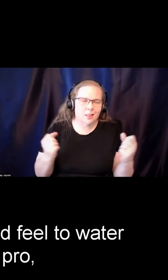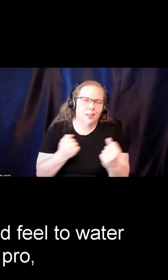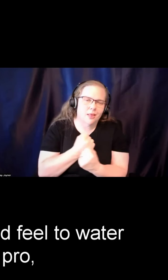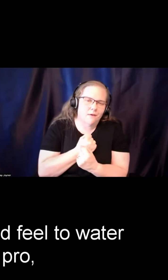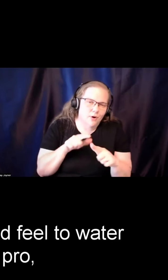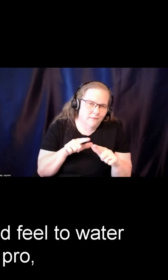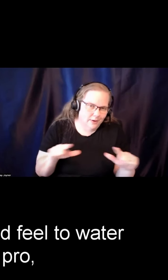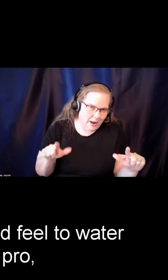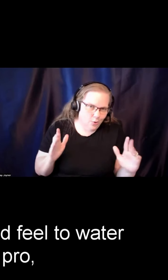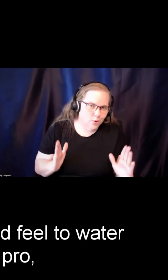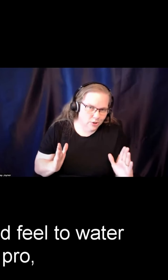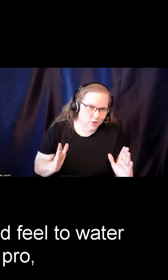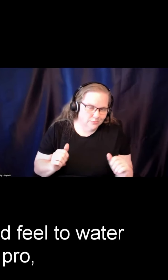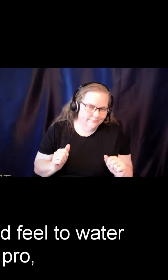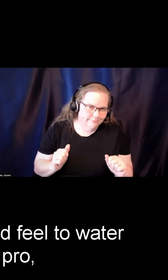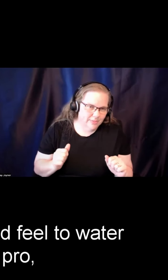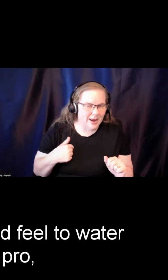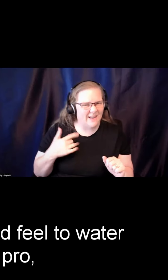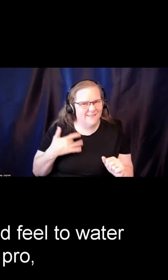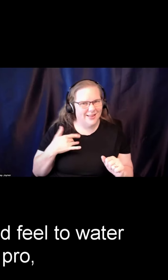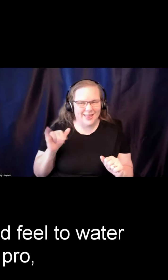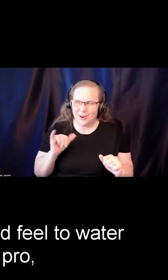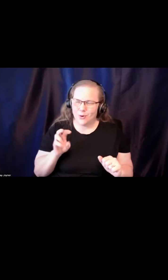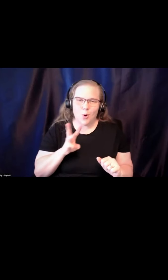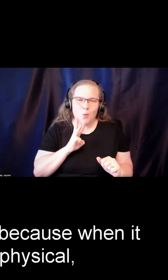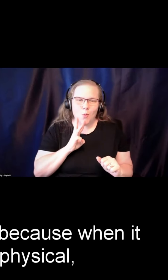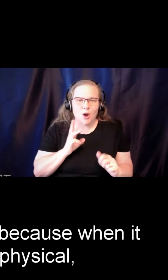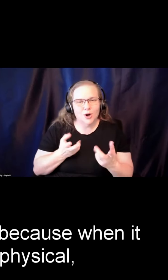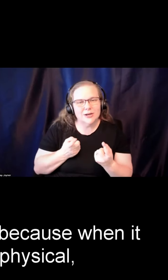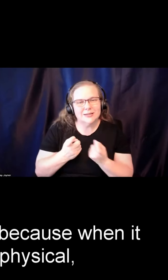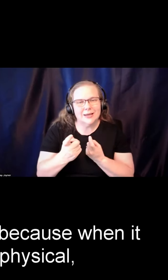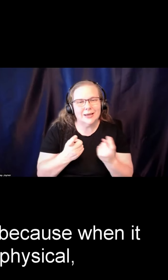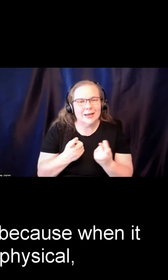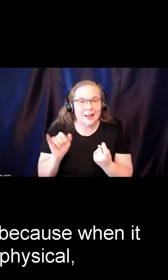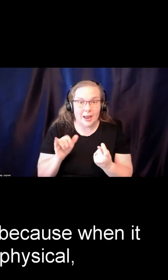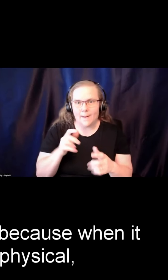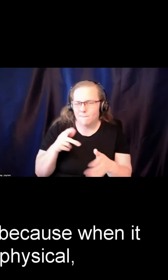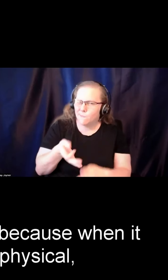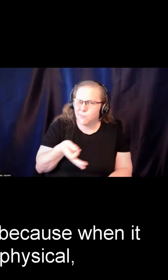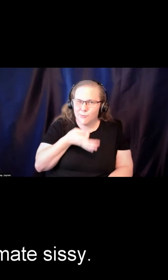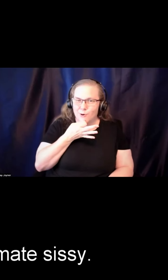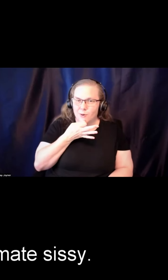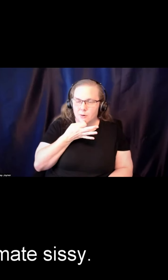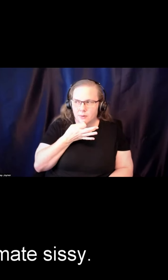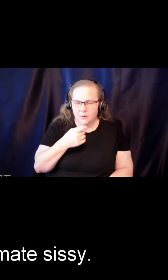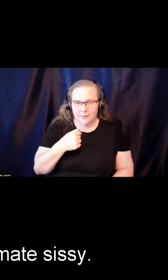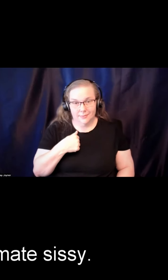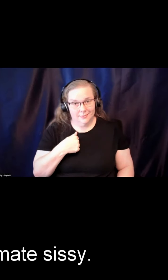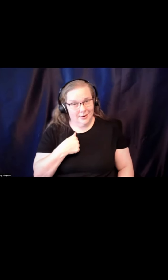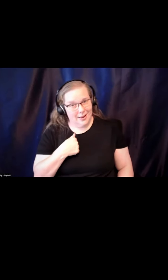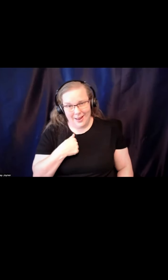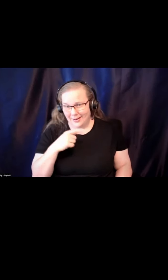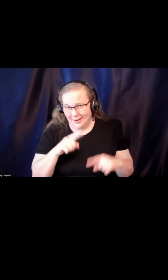I imagine it would feel to water ski like a pro, which I will never do because when it comes to the physical, I am a